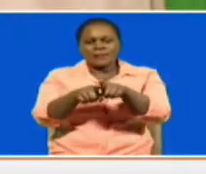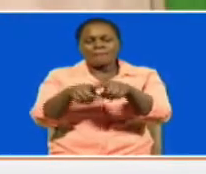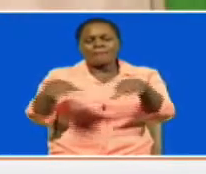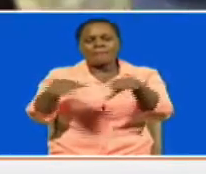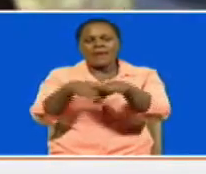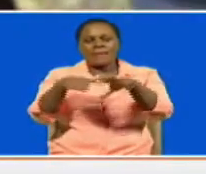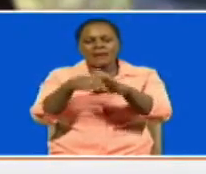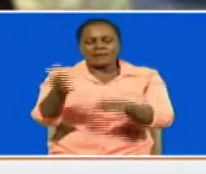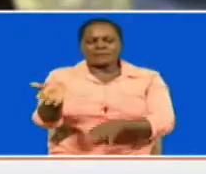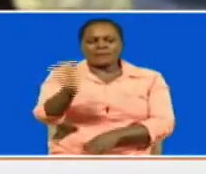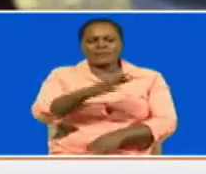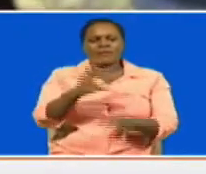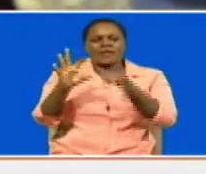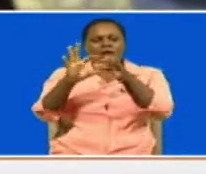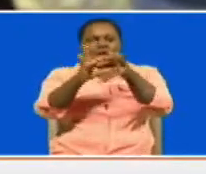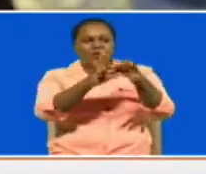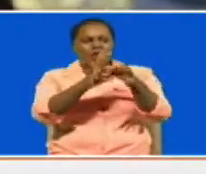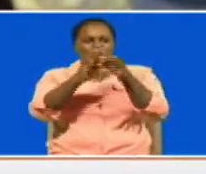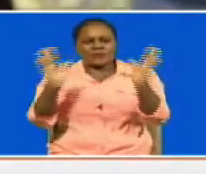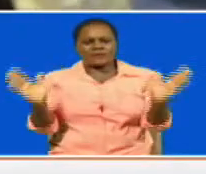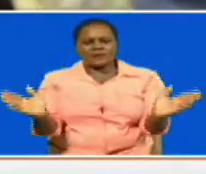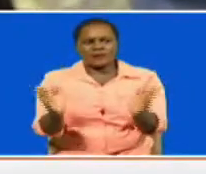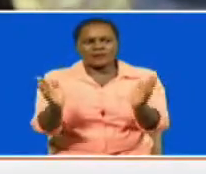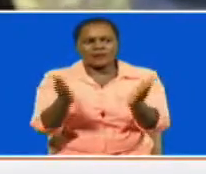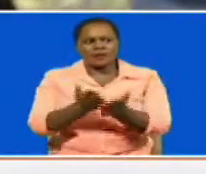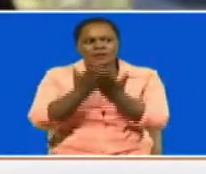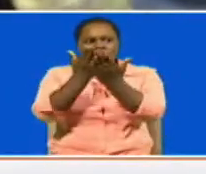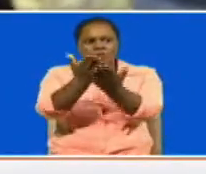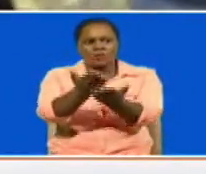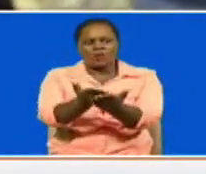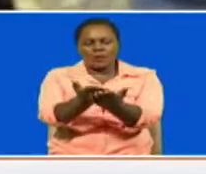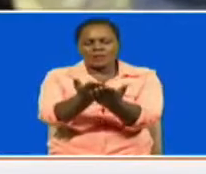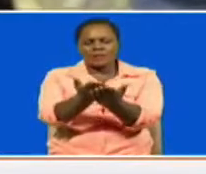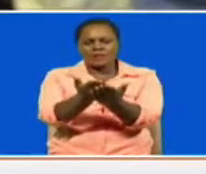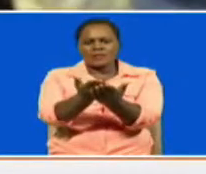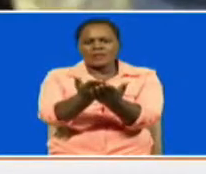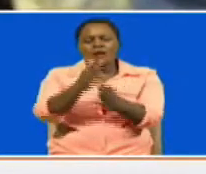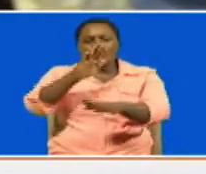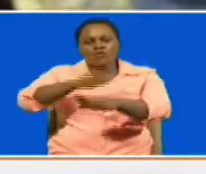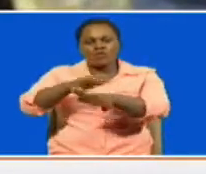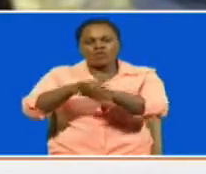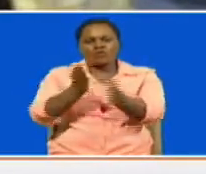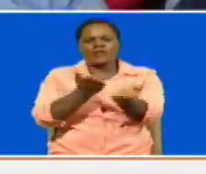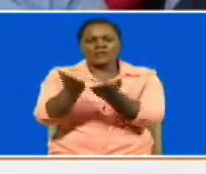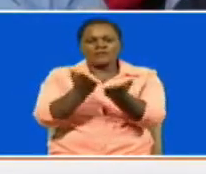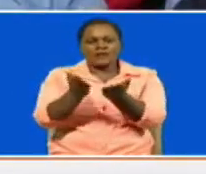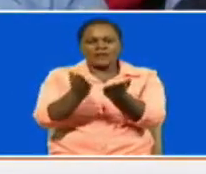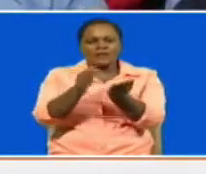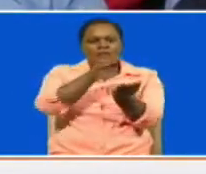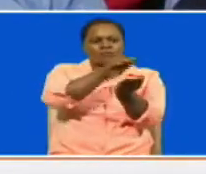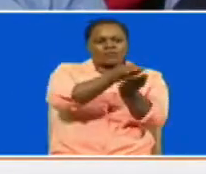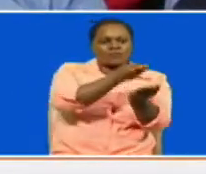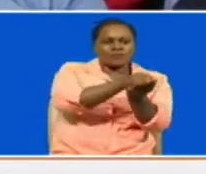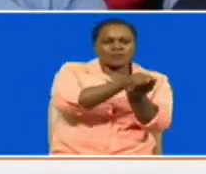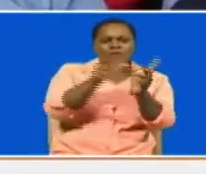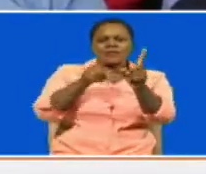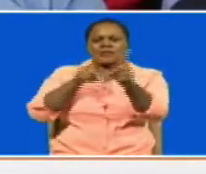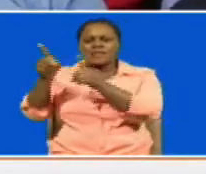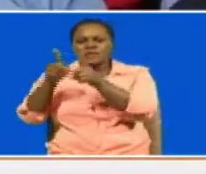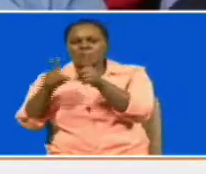members. Cooperatives are encouraged to provide auxiliary services like warehousing,